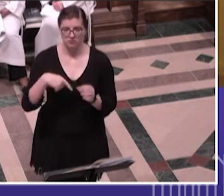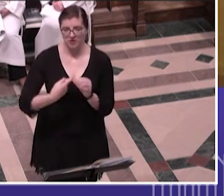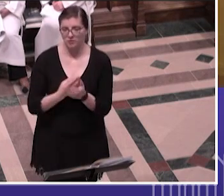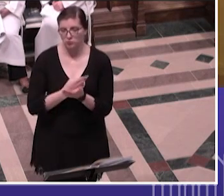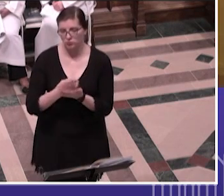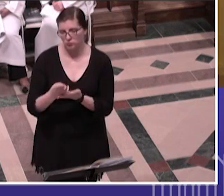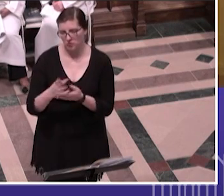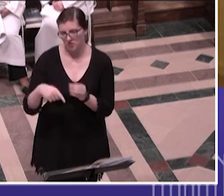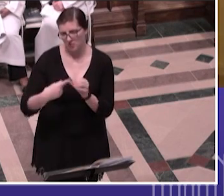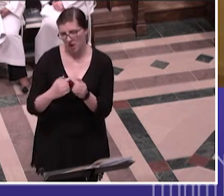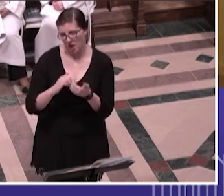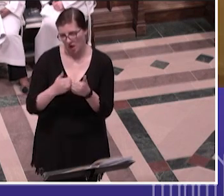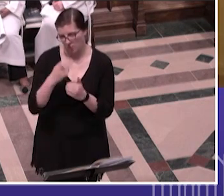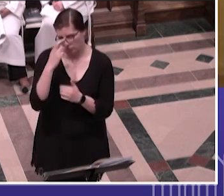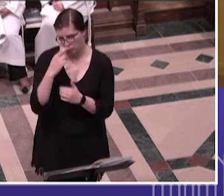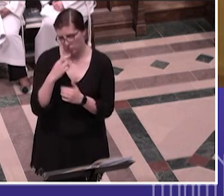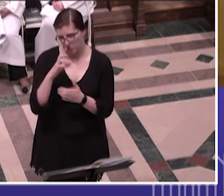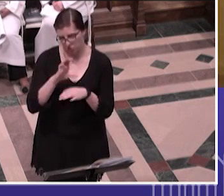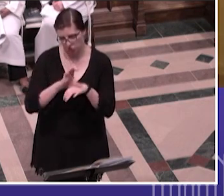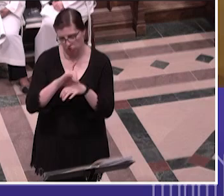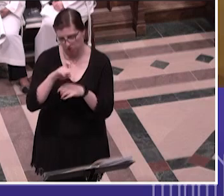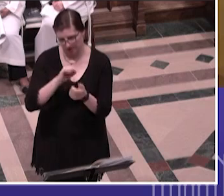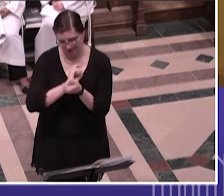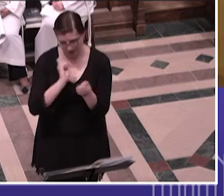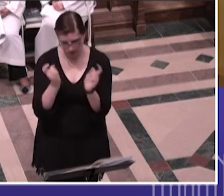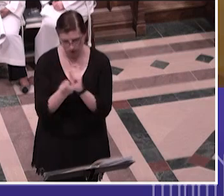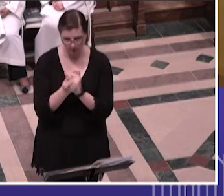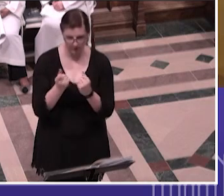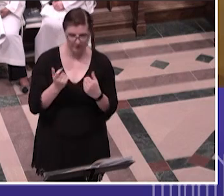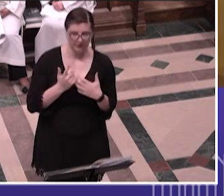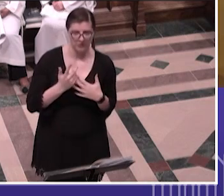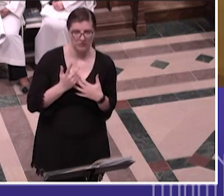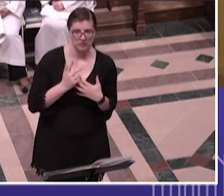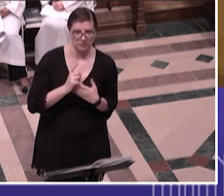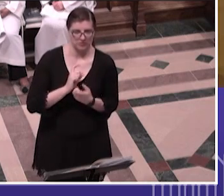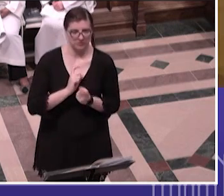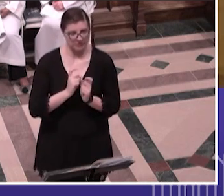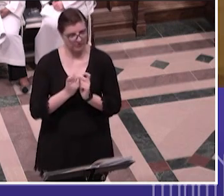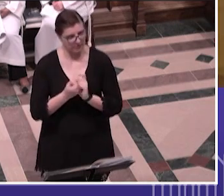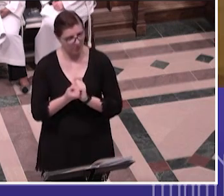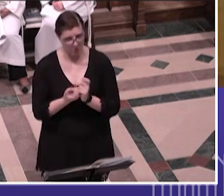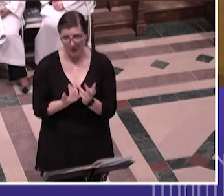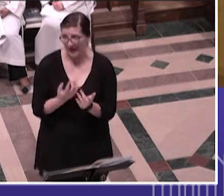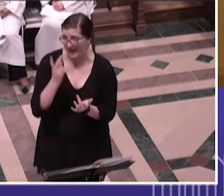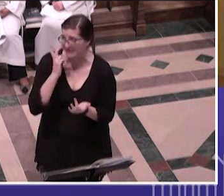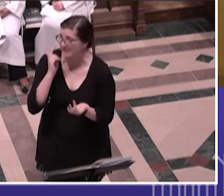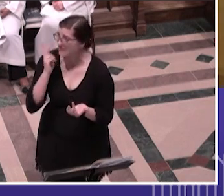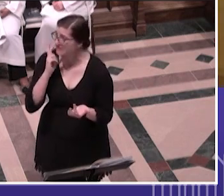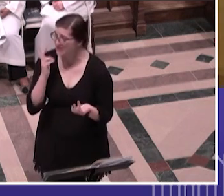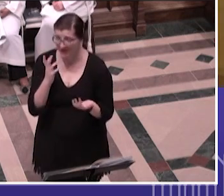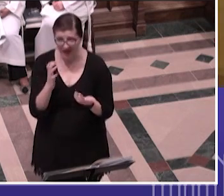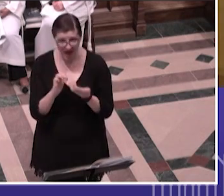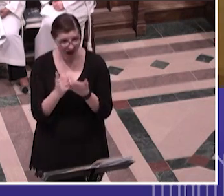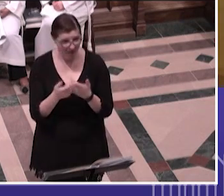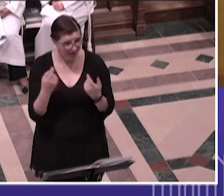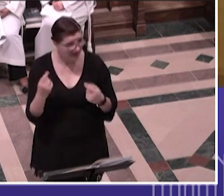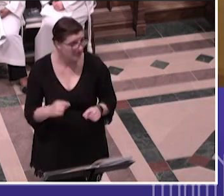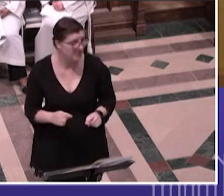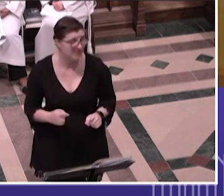change. Fear of reprisal, wait and see to see how things shake